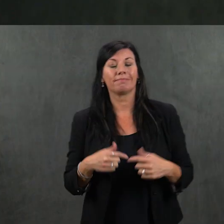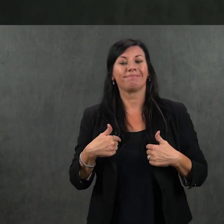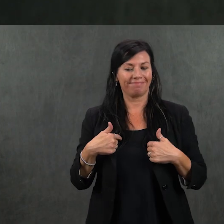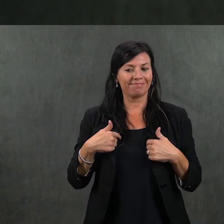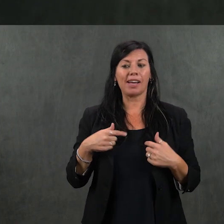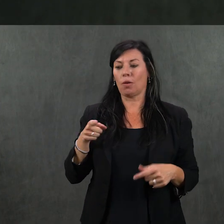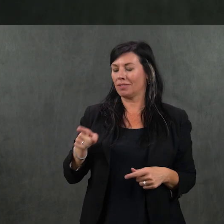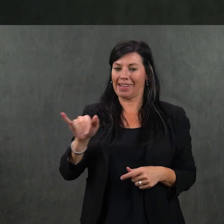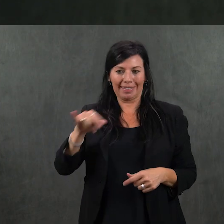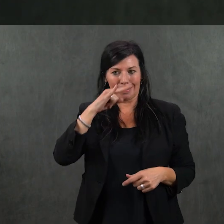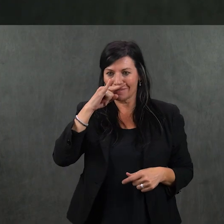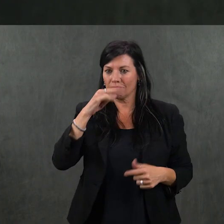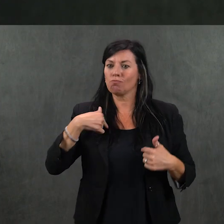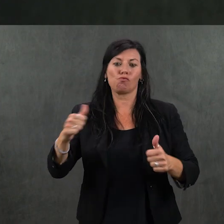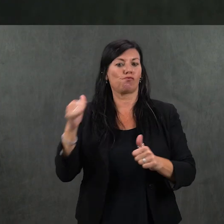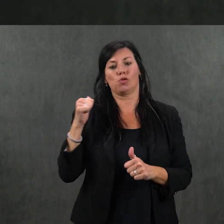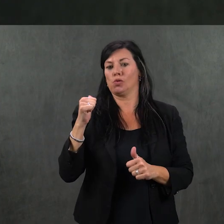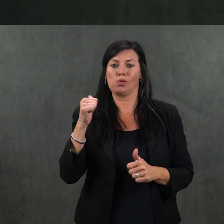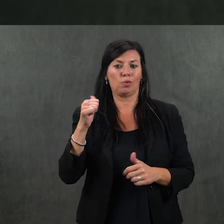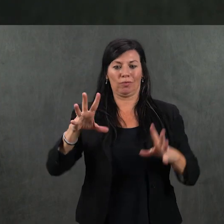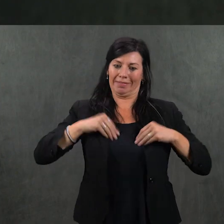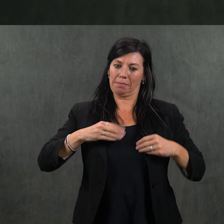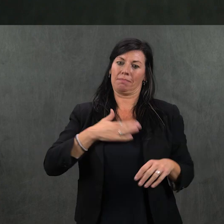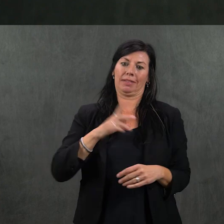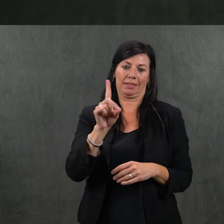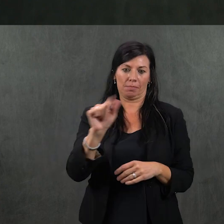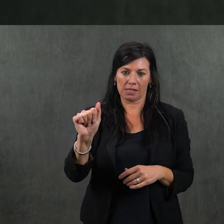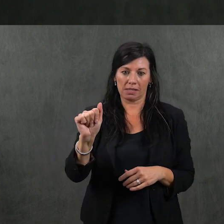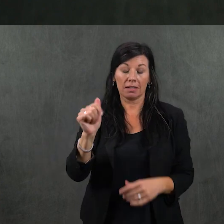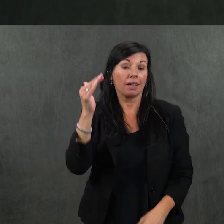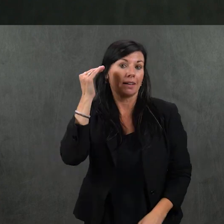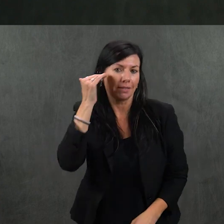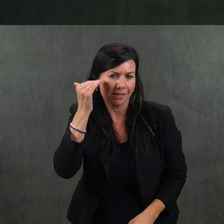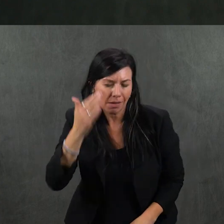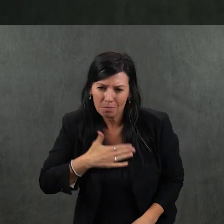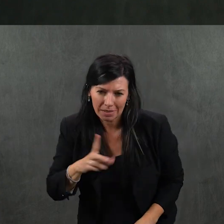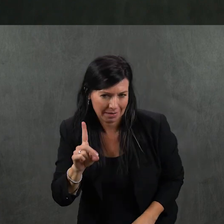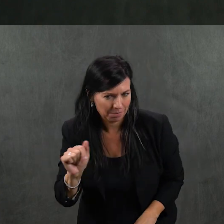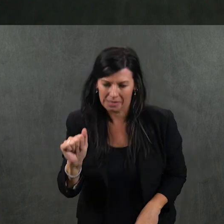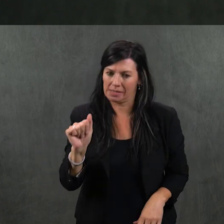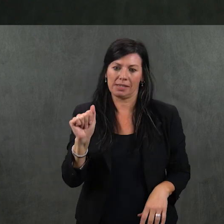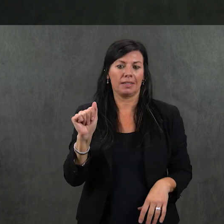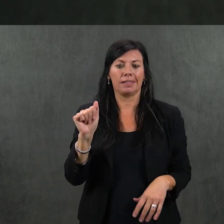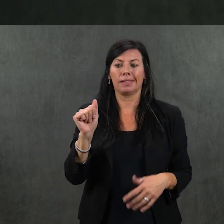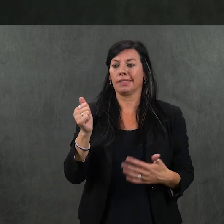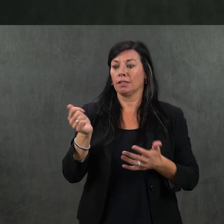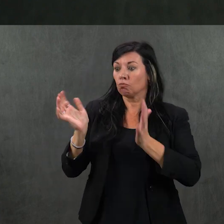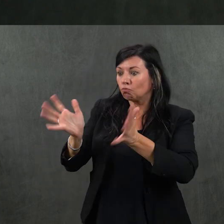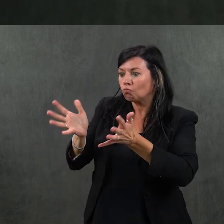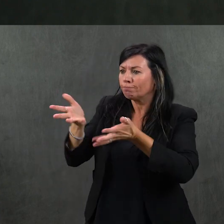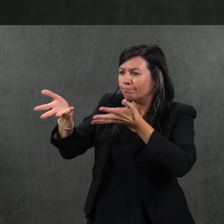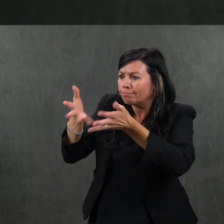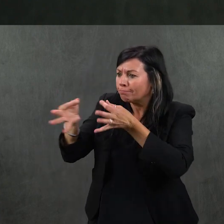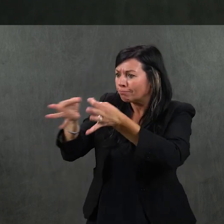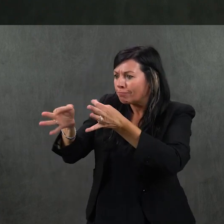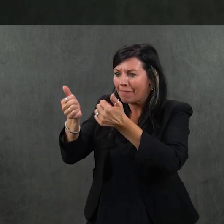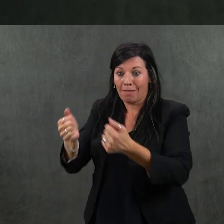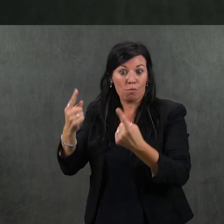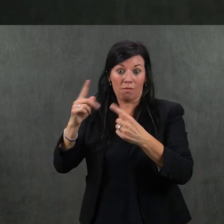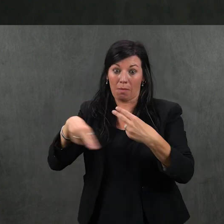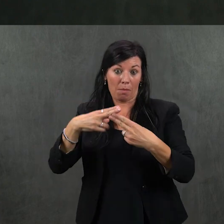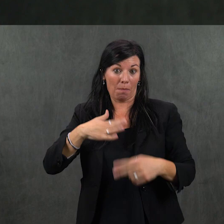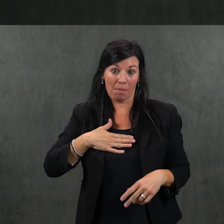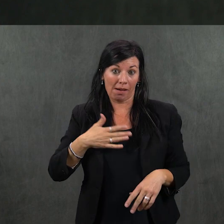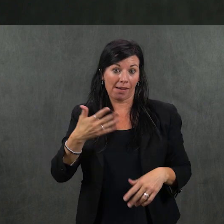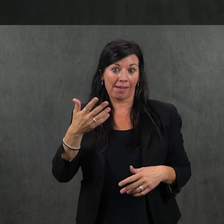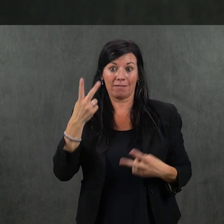Cheryl. I was that kid who refused to accept my disability, to acknowledge my disability, to talk to